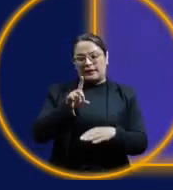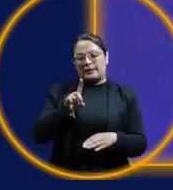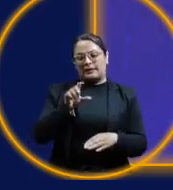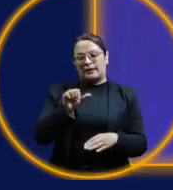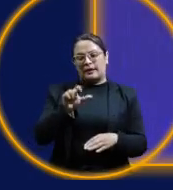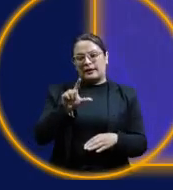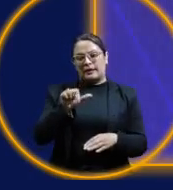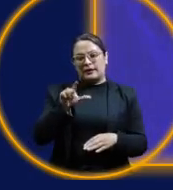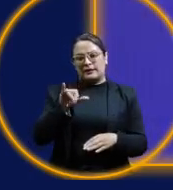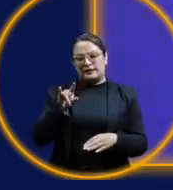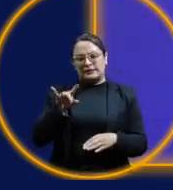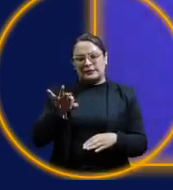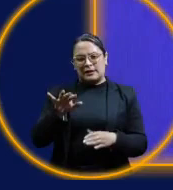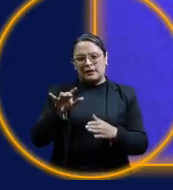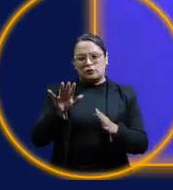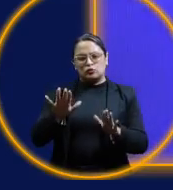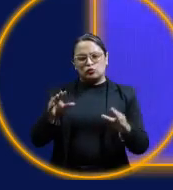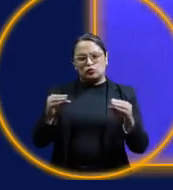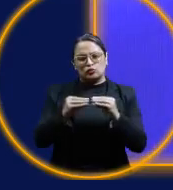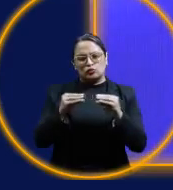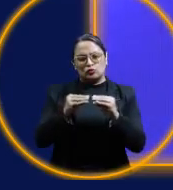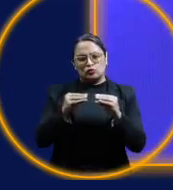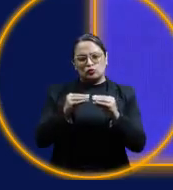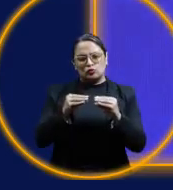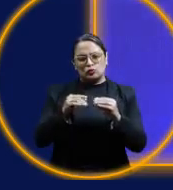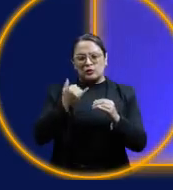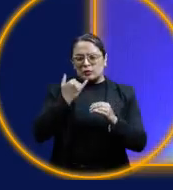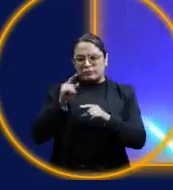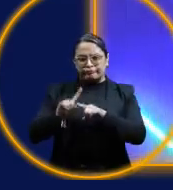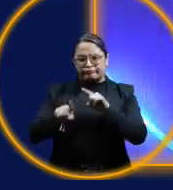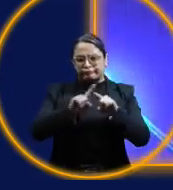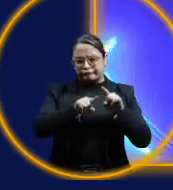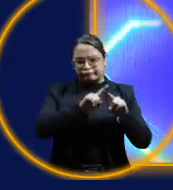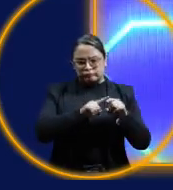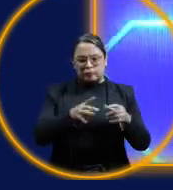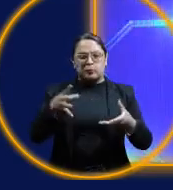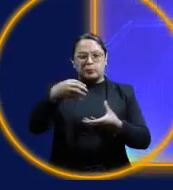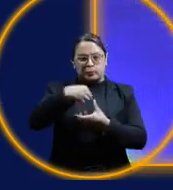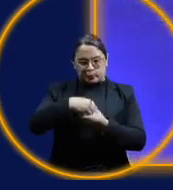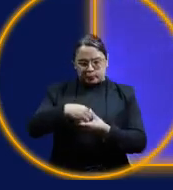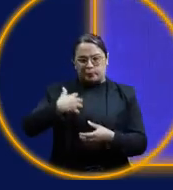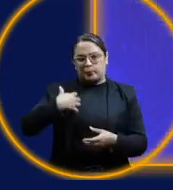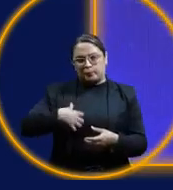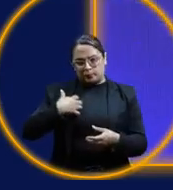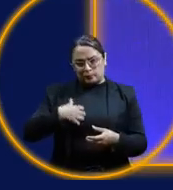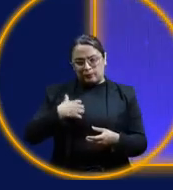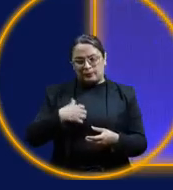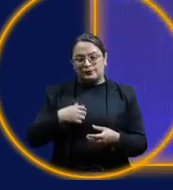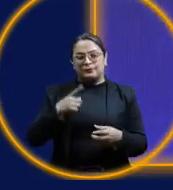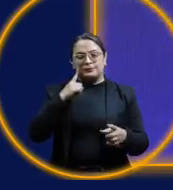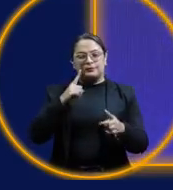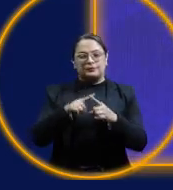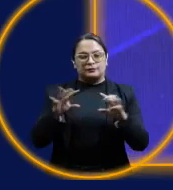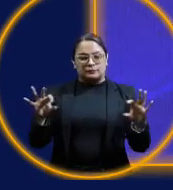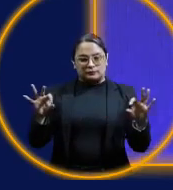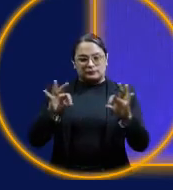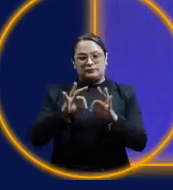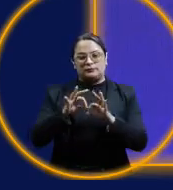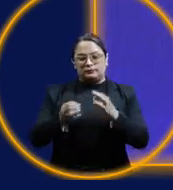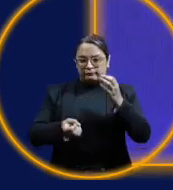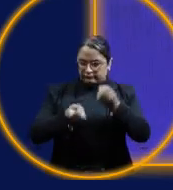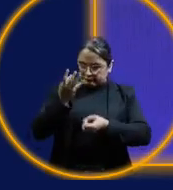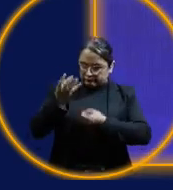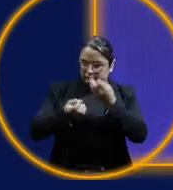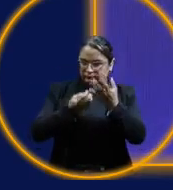director ofa biling platform the artic independent of Buenos Aires in